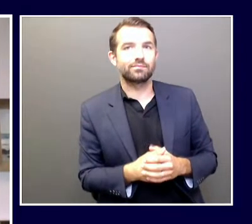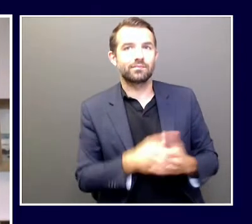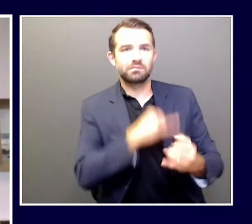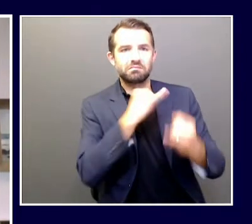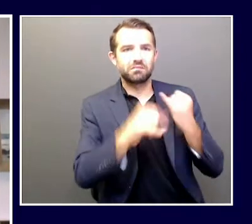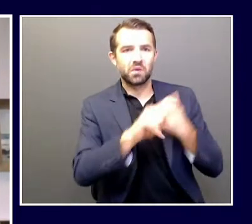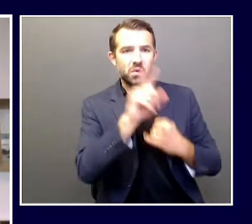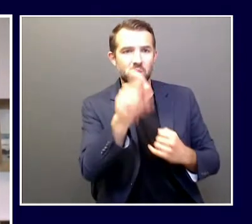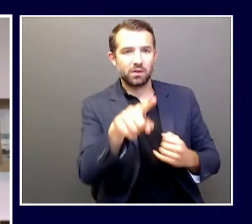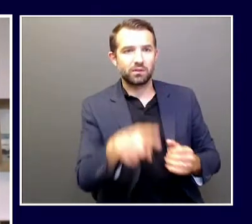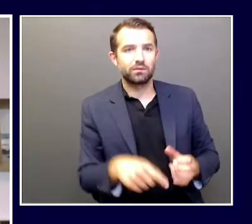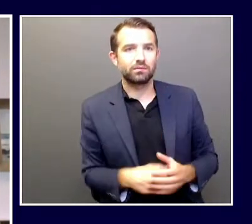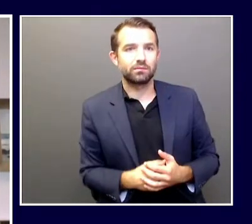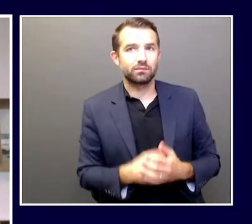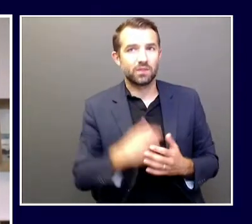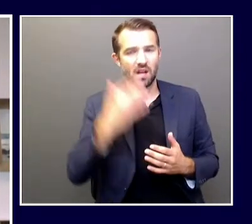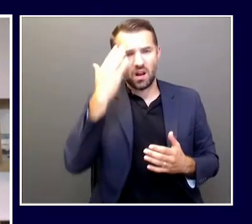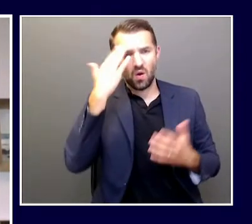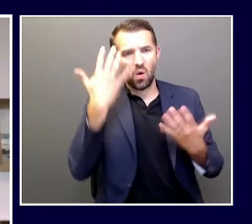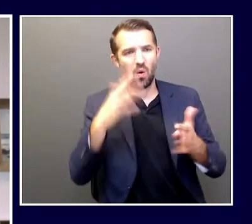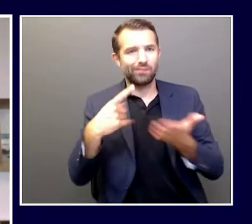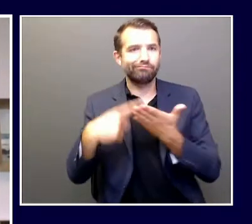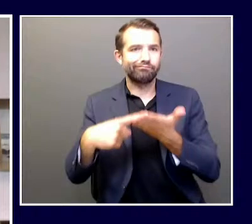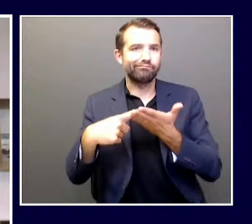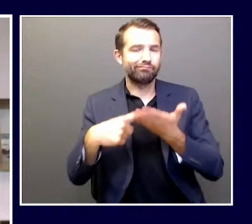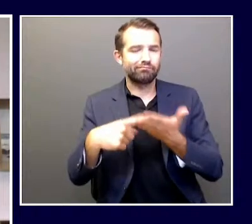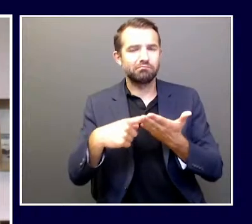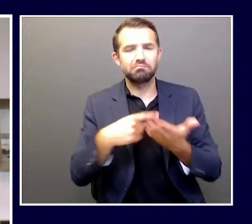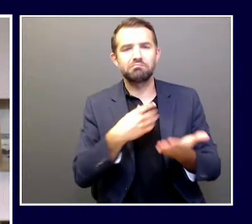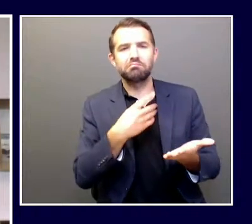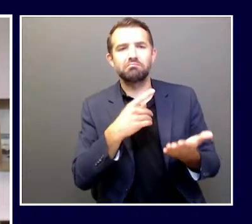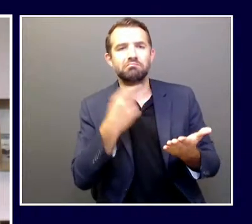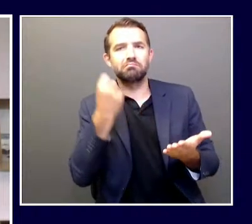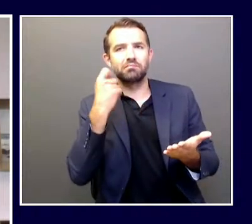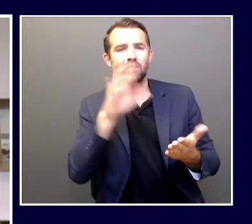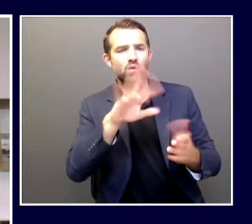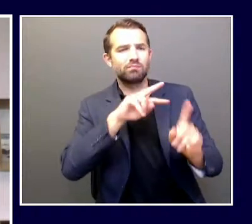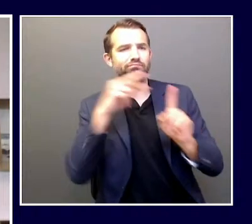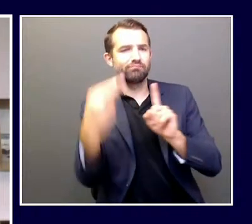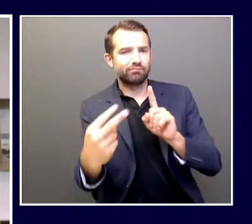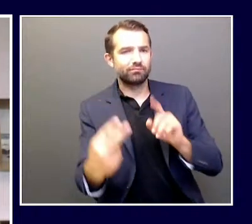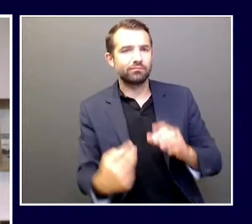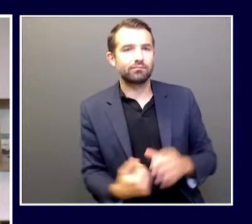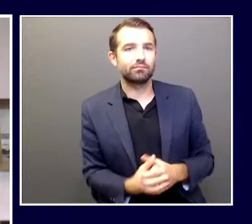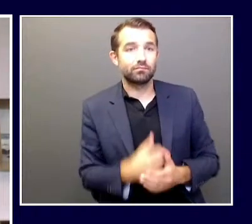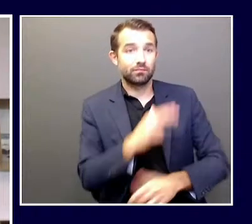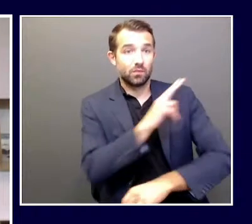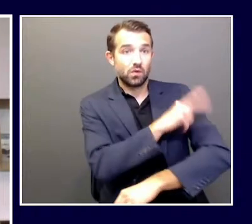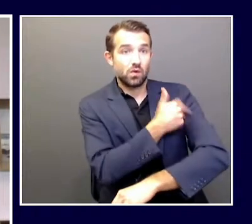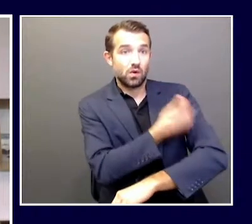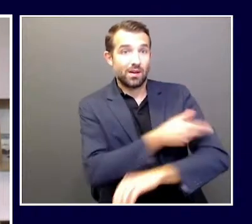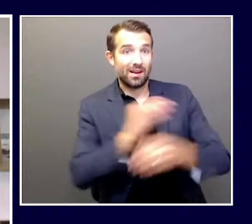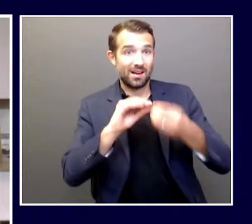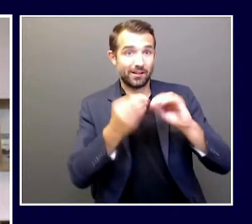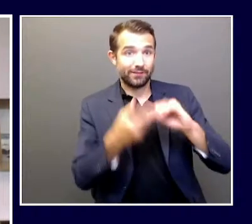kind of mentioned this, but how concerned are you about these hospitalizations and that they're going up? I'm